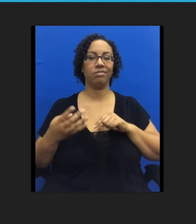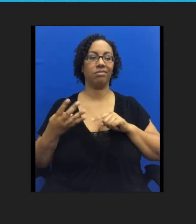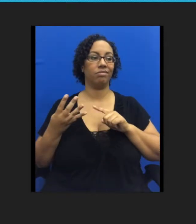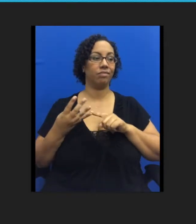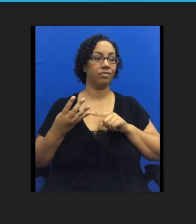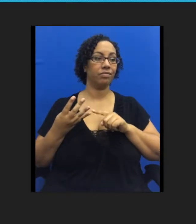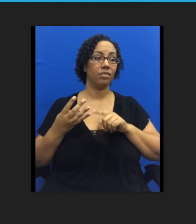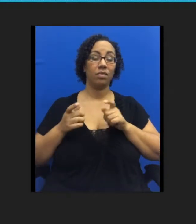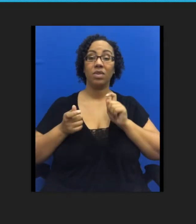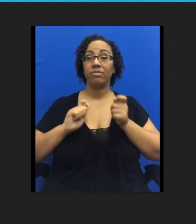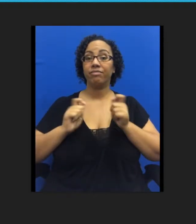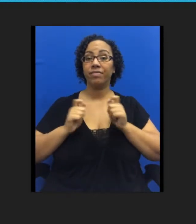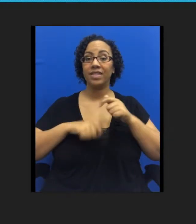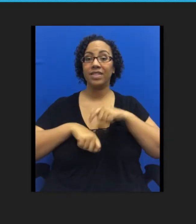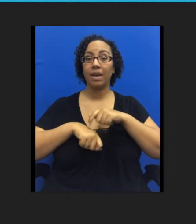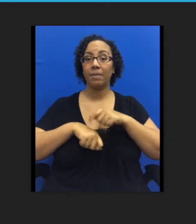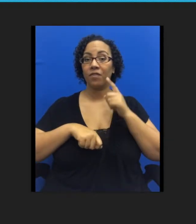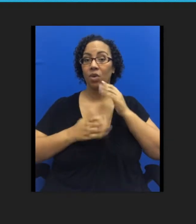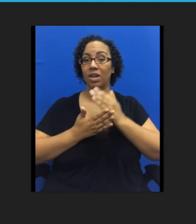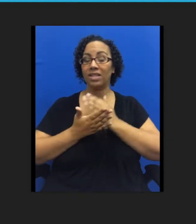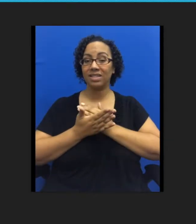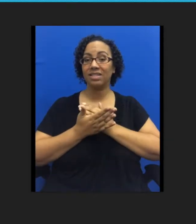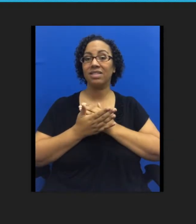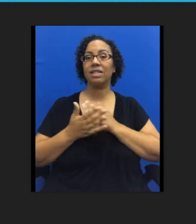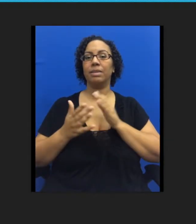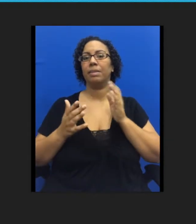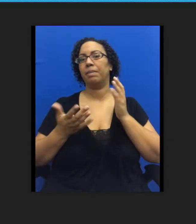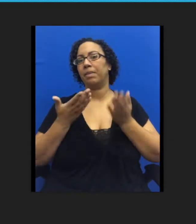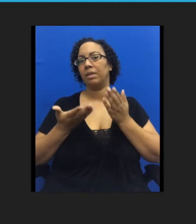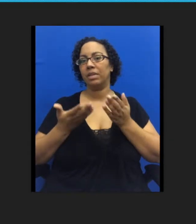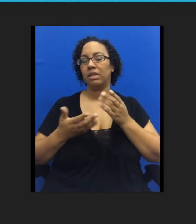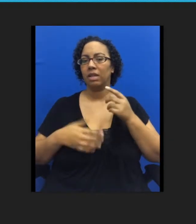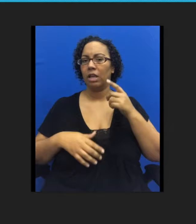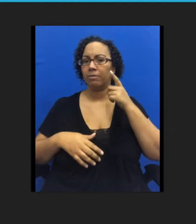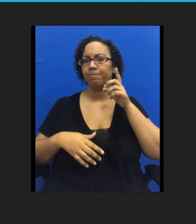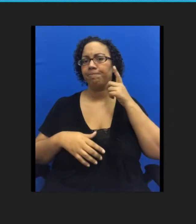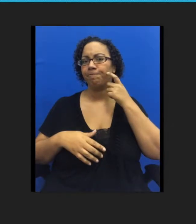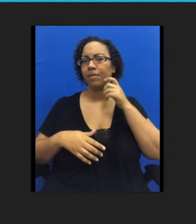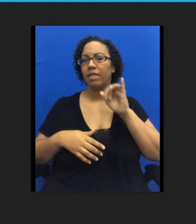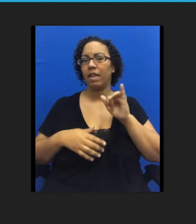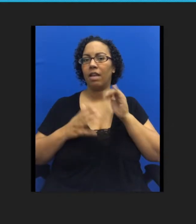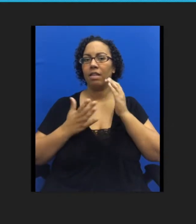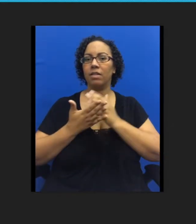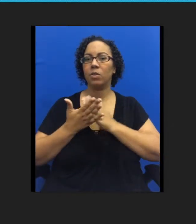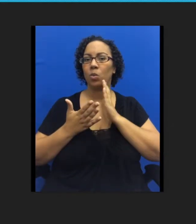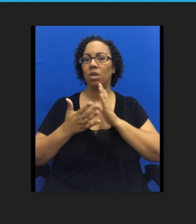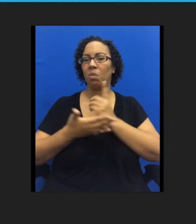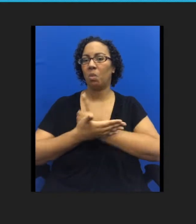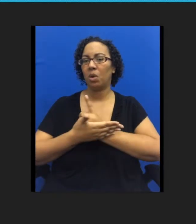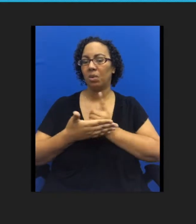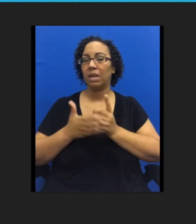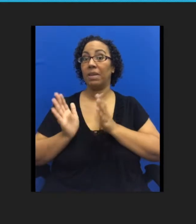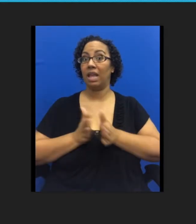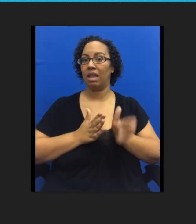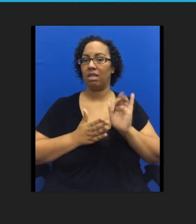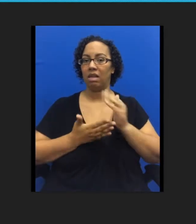flexible groupings for instruction, adjust time spent on certain lessons or topics.